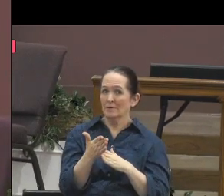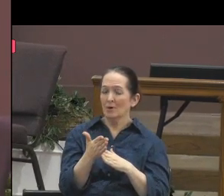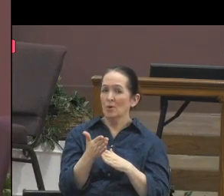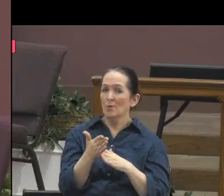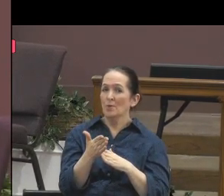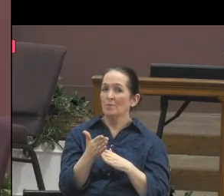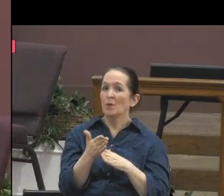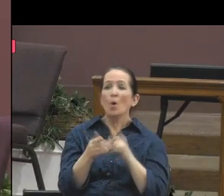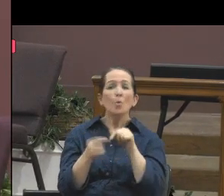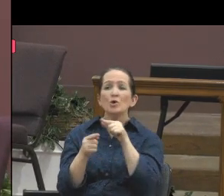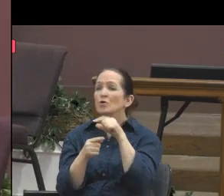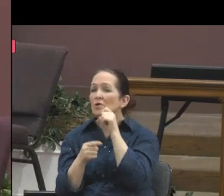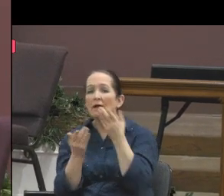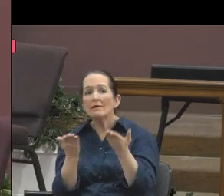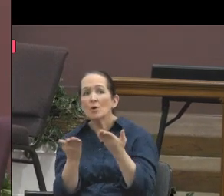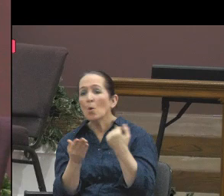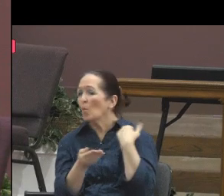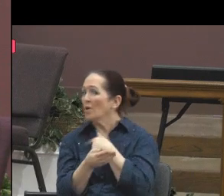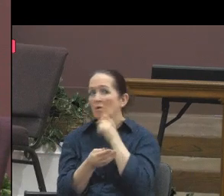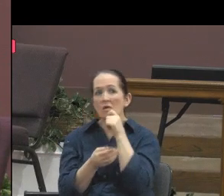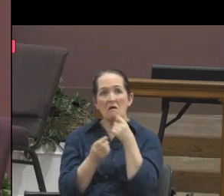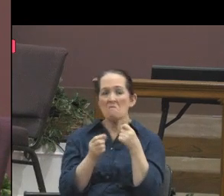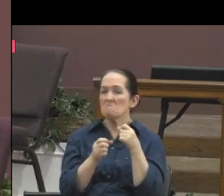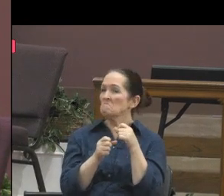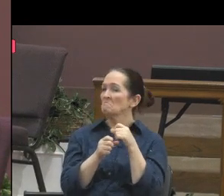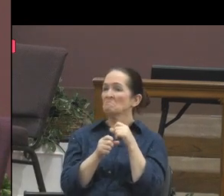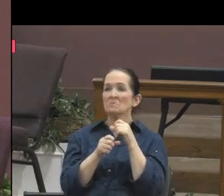And when you're not here, we're not complete.